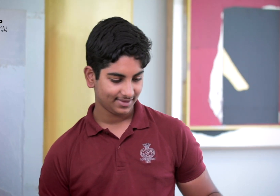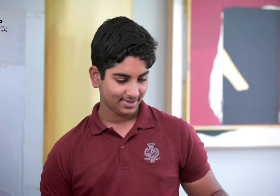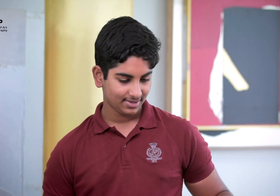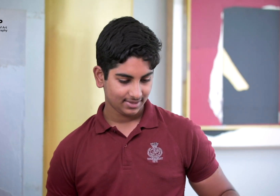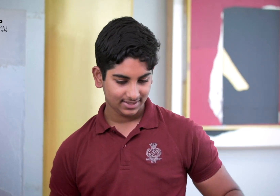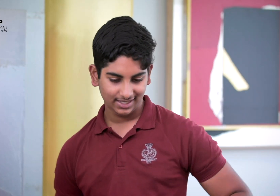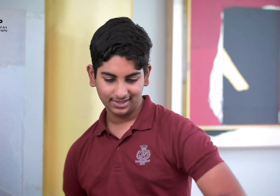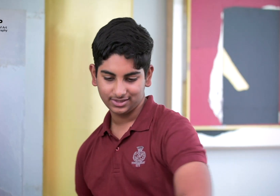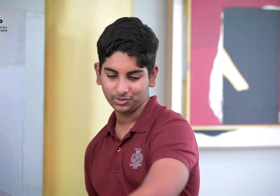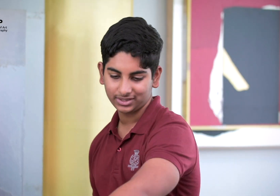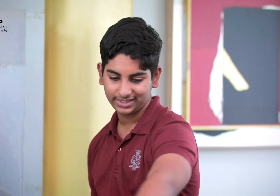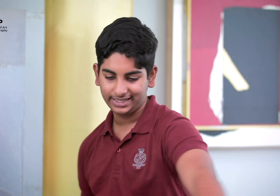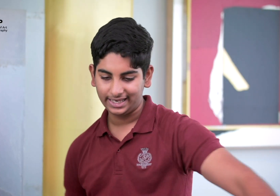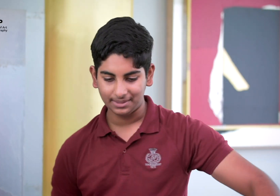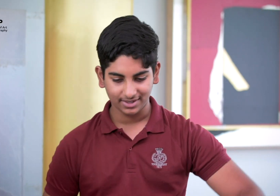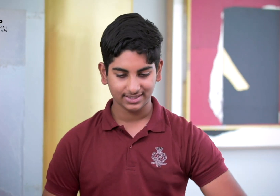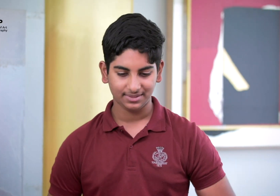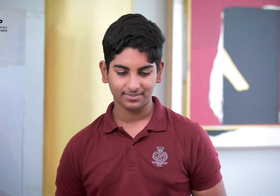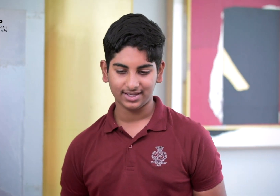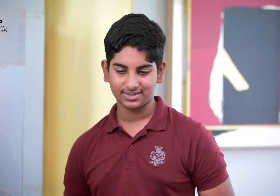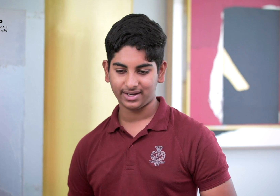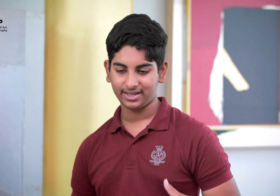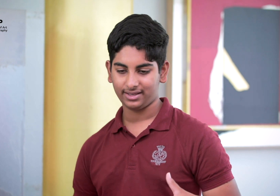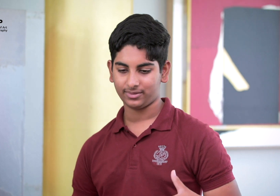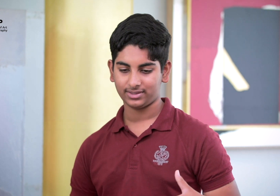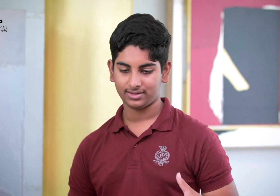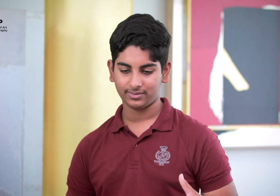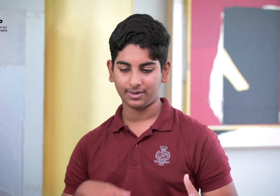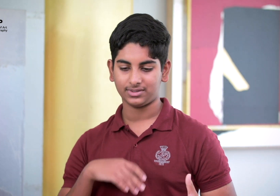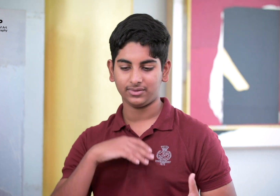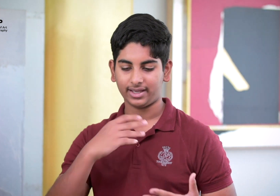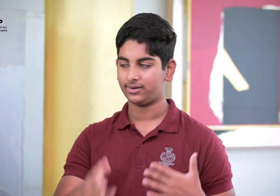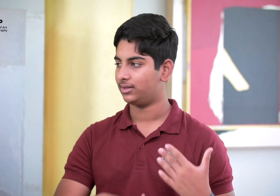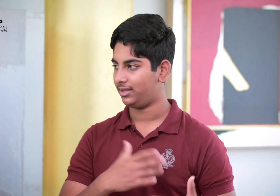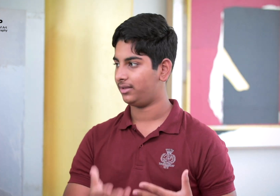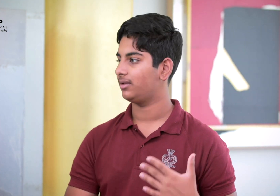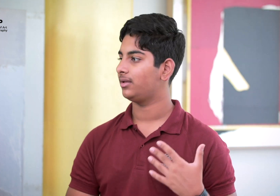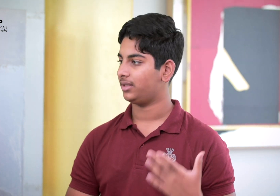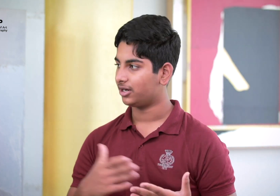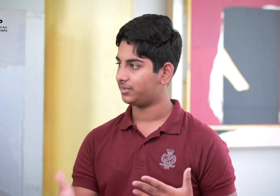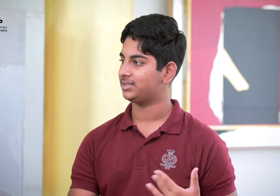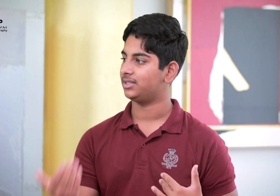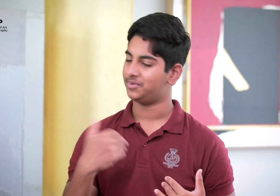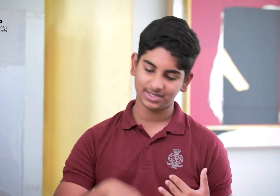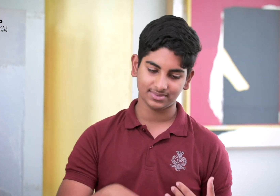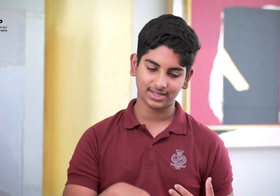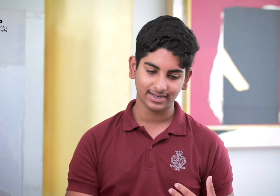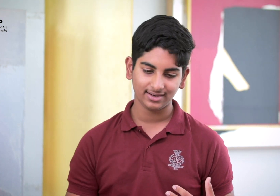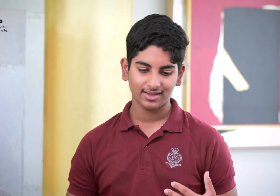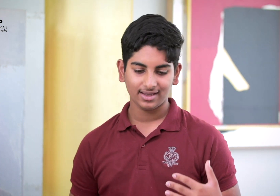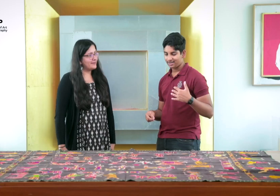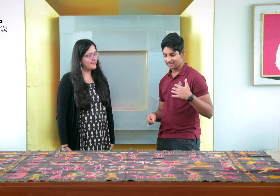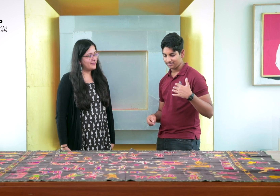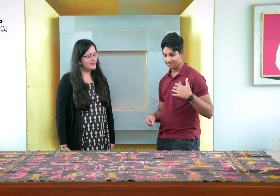have seen so much detail in person, because when I was looking at all the artworks in the museum